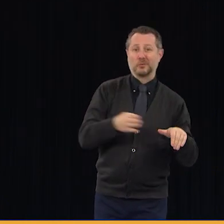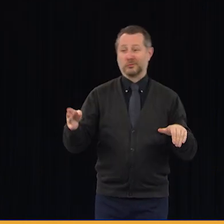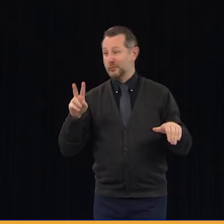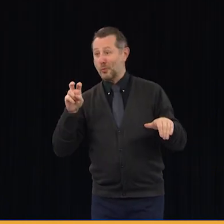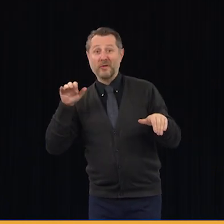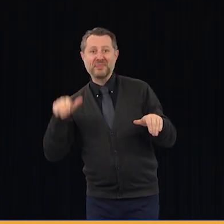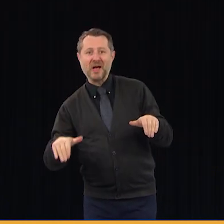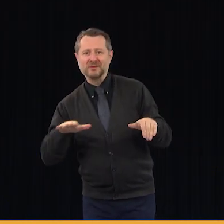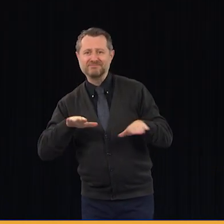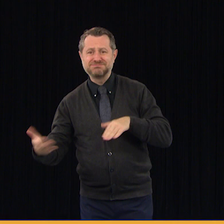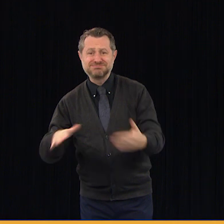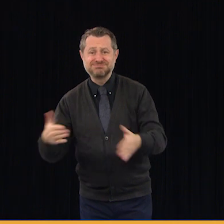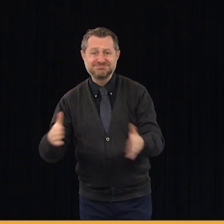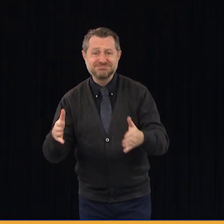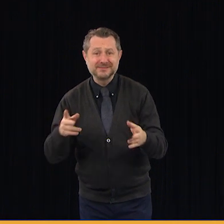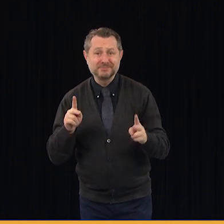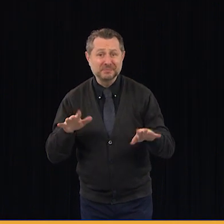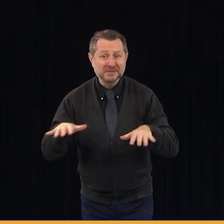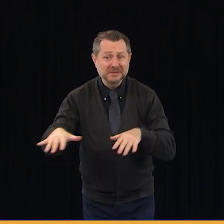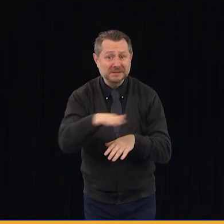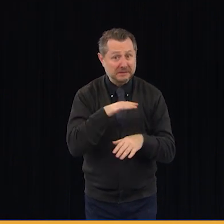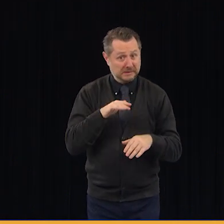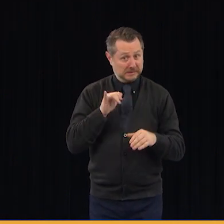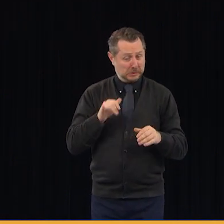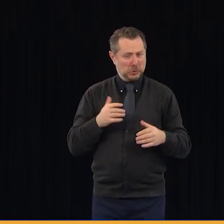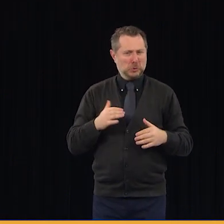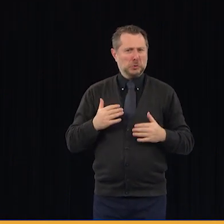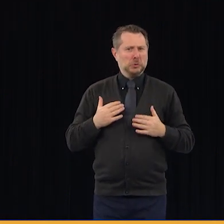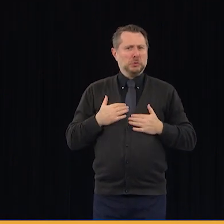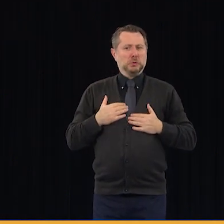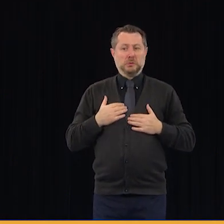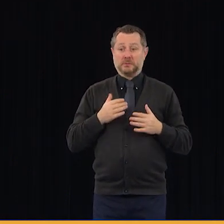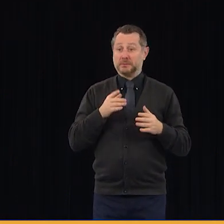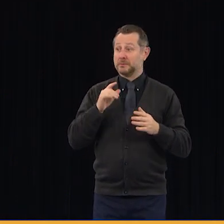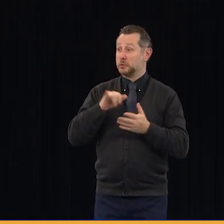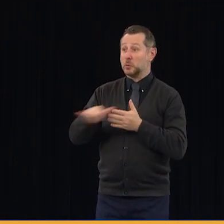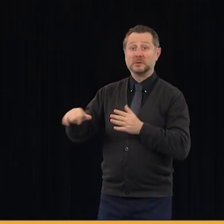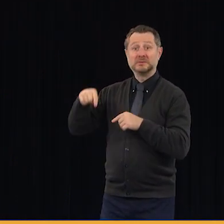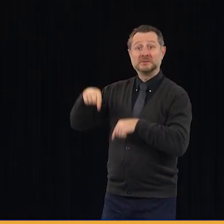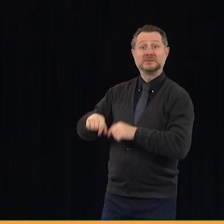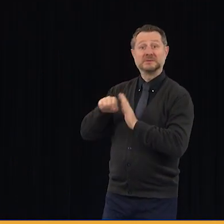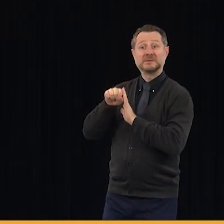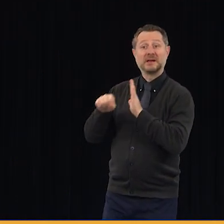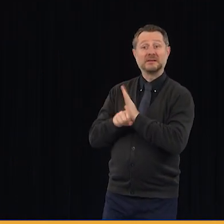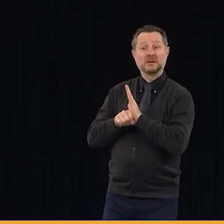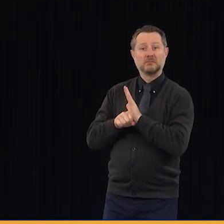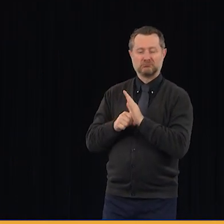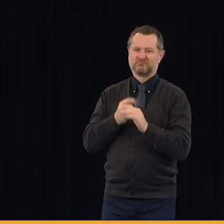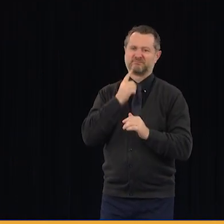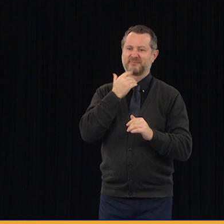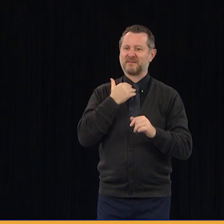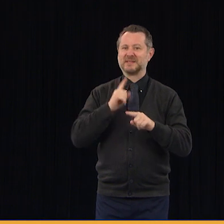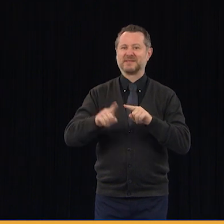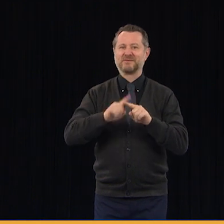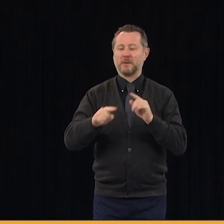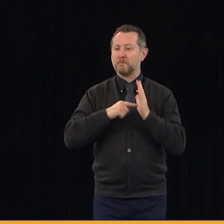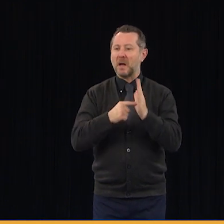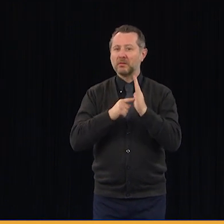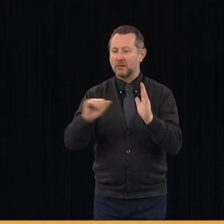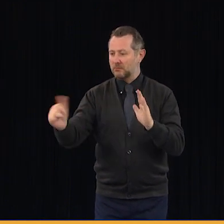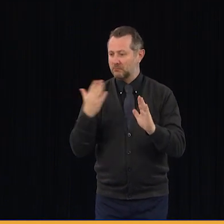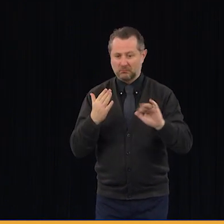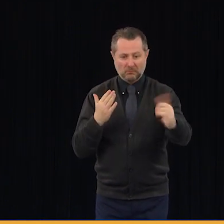is breathtaking. For New York, there are a number of models that were put out that we are